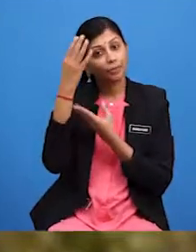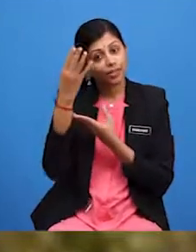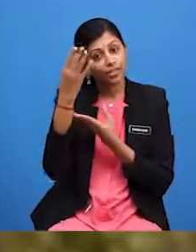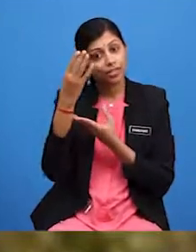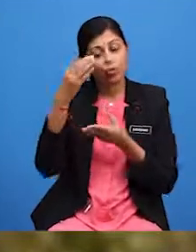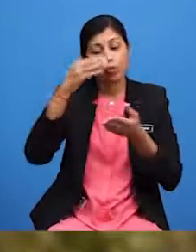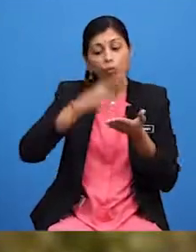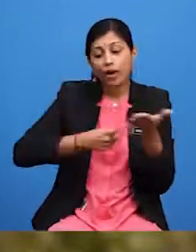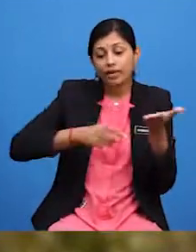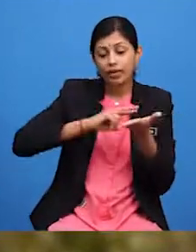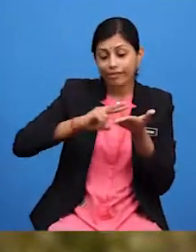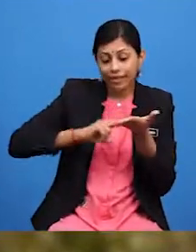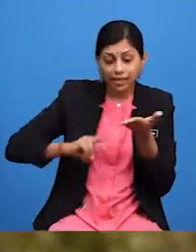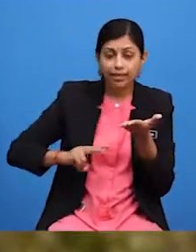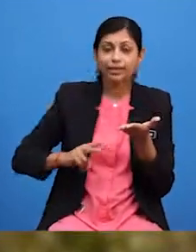material.